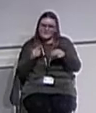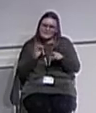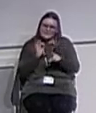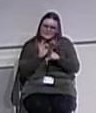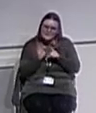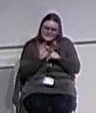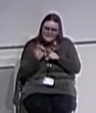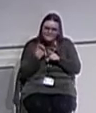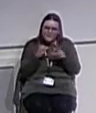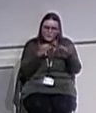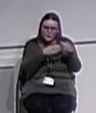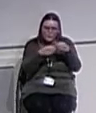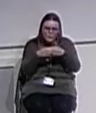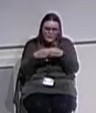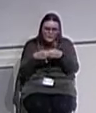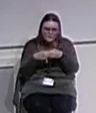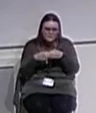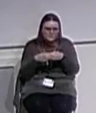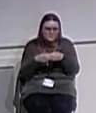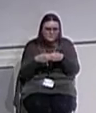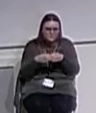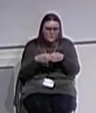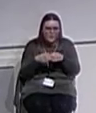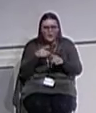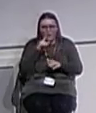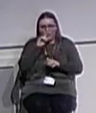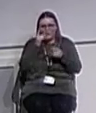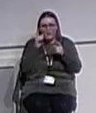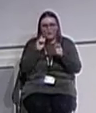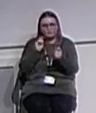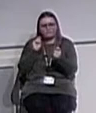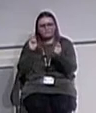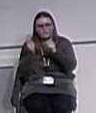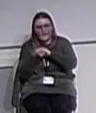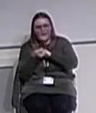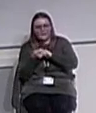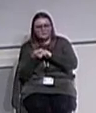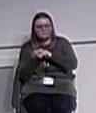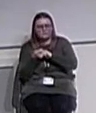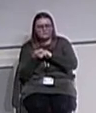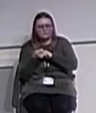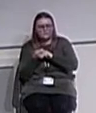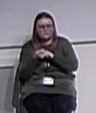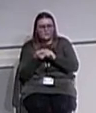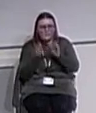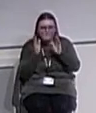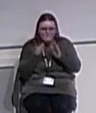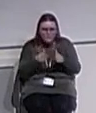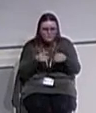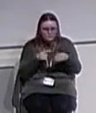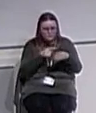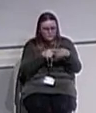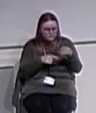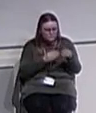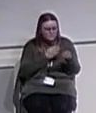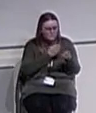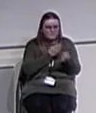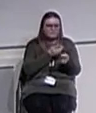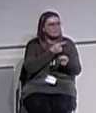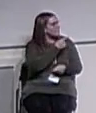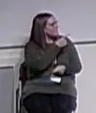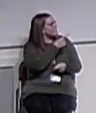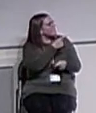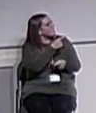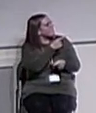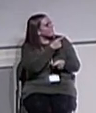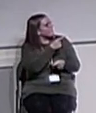on and off. You can't switch on to the entrepreneurship degree or the language degree. You have to come wanting to do those kind of degrees. We can